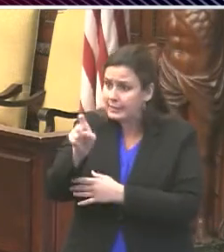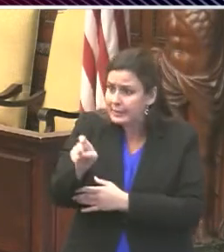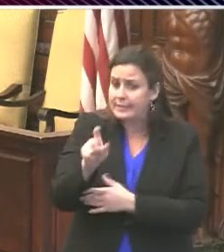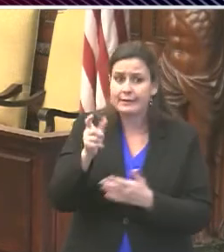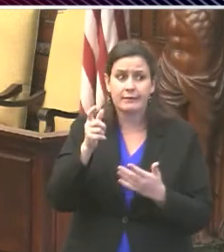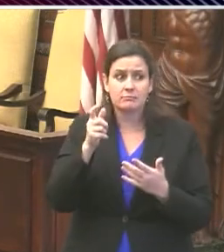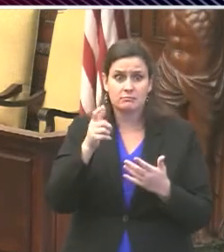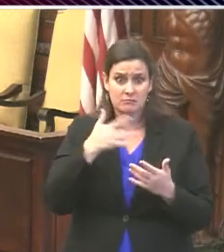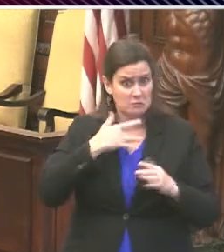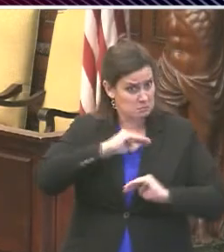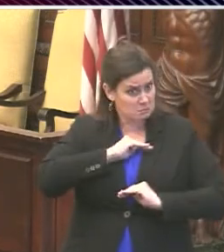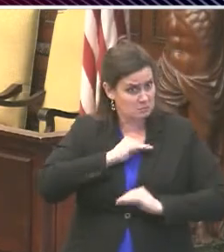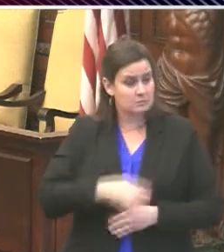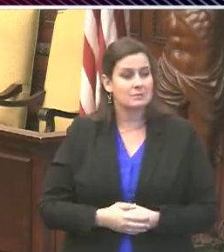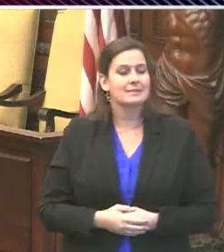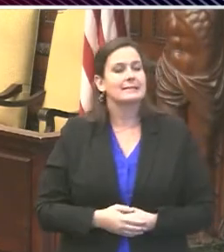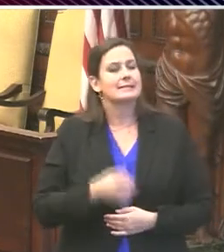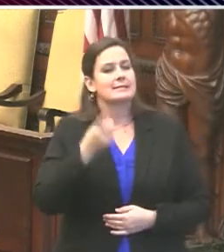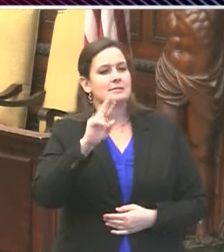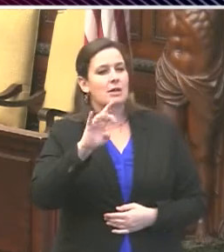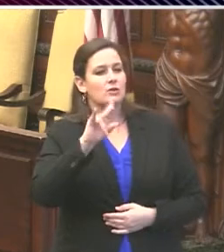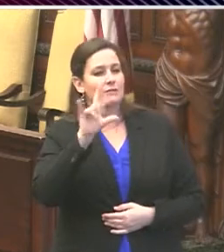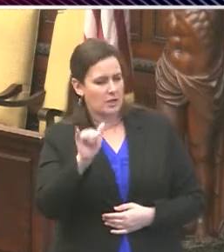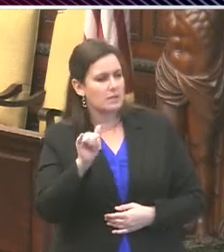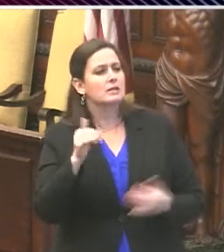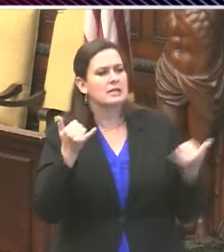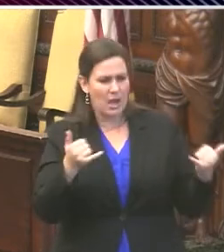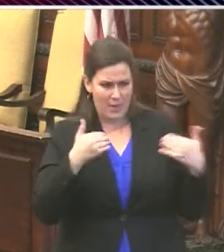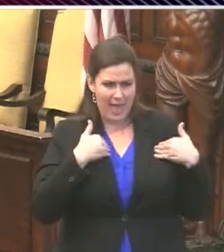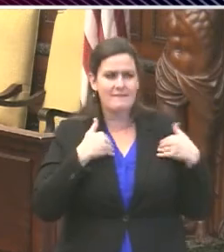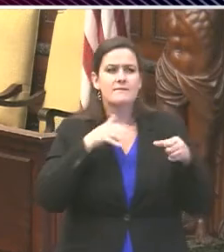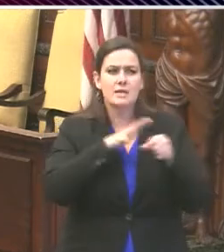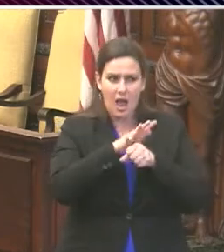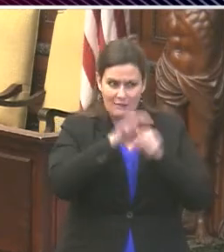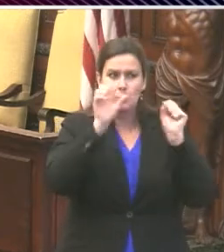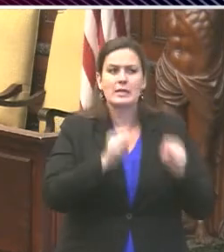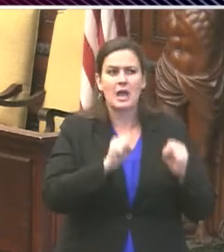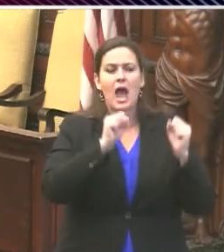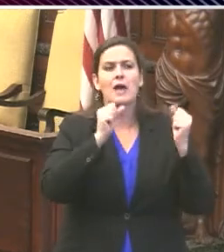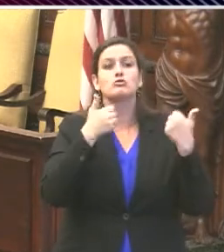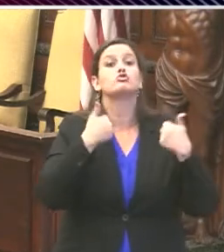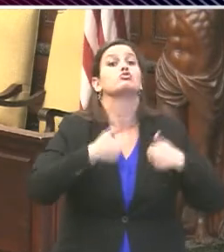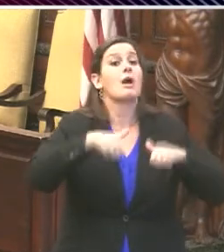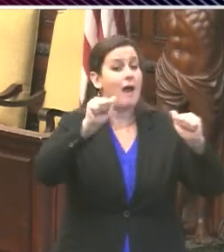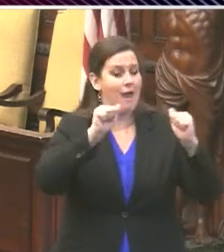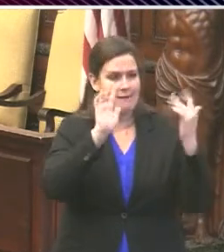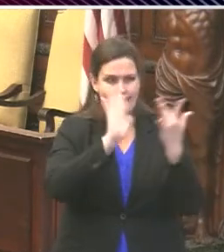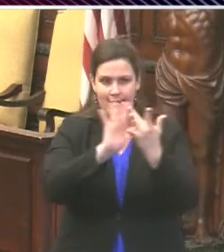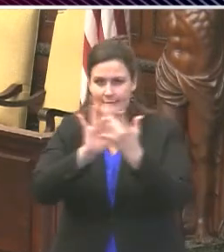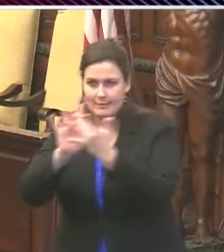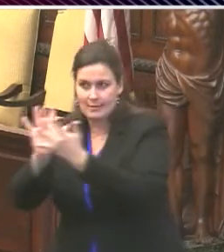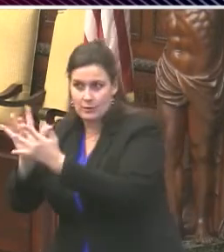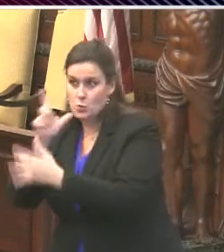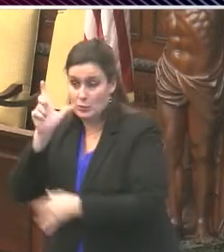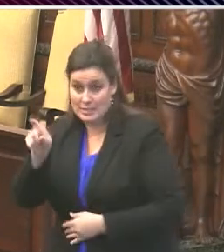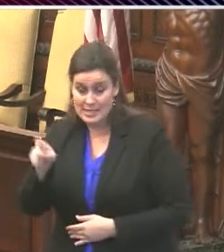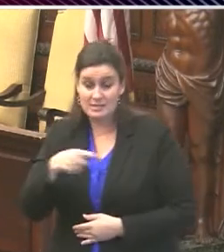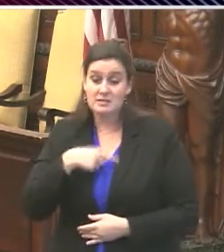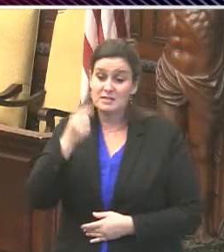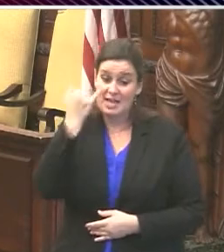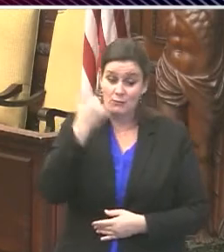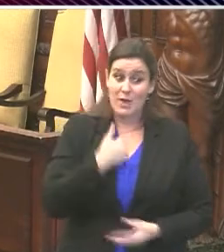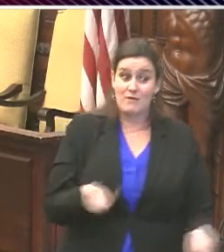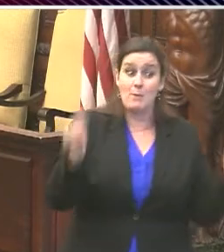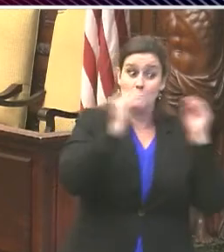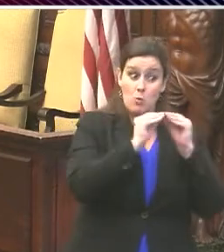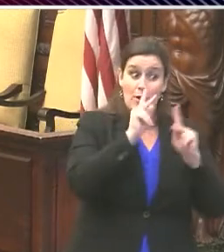provided to you? Well, we have enough now to where we can attempt to reach everybody. And the question is, if we had more people, would we have greater